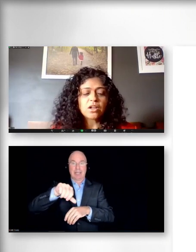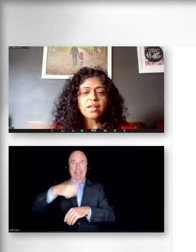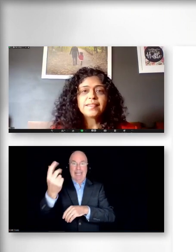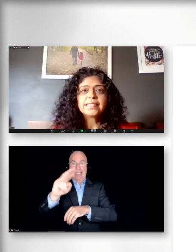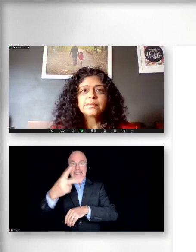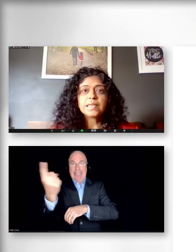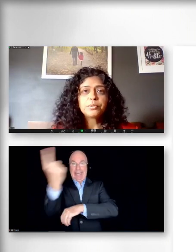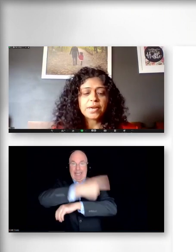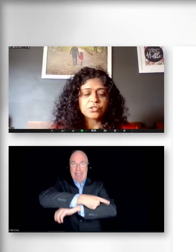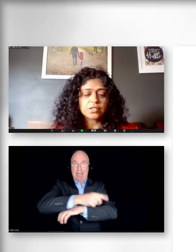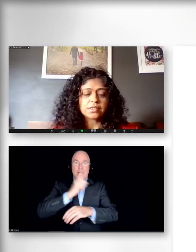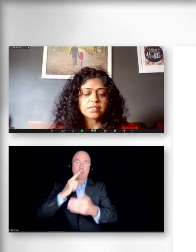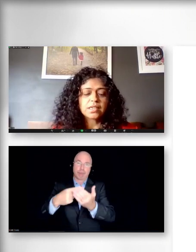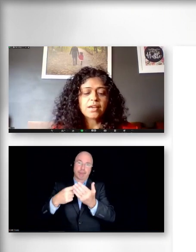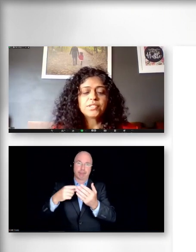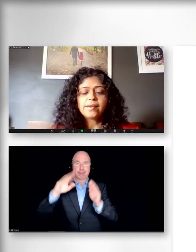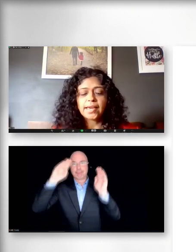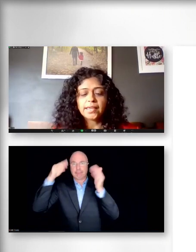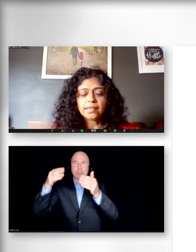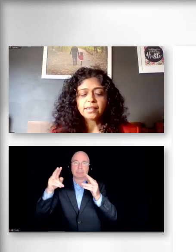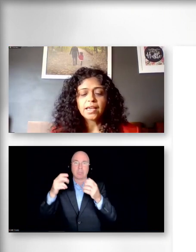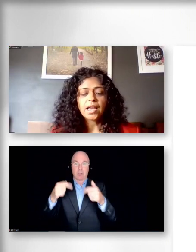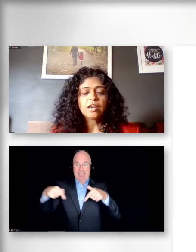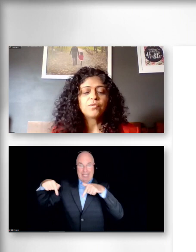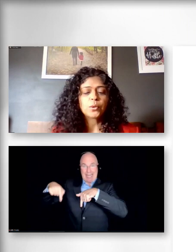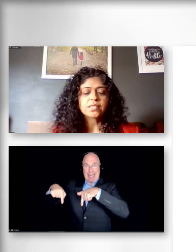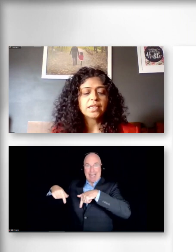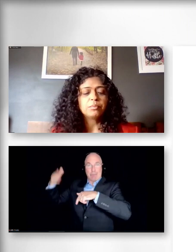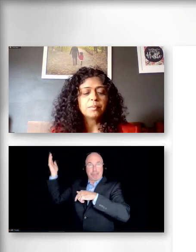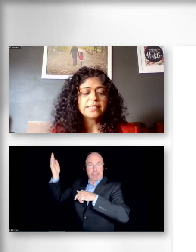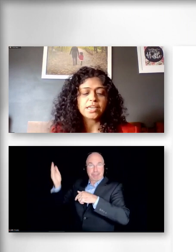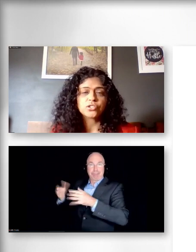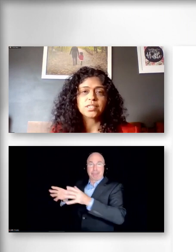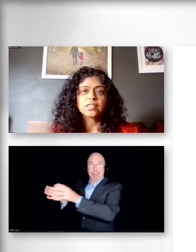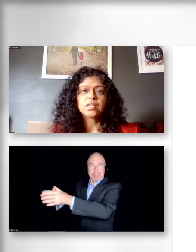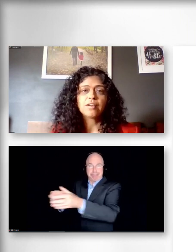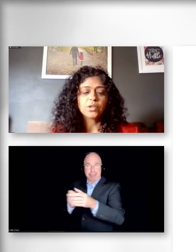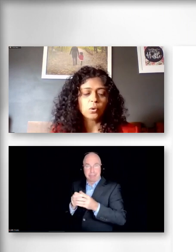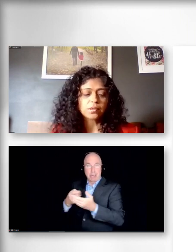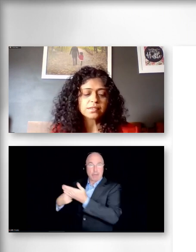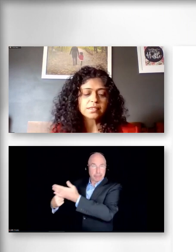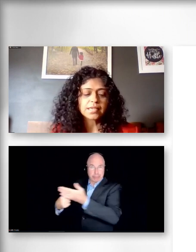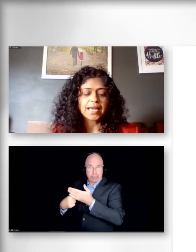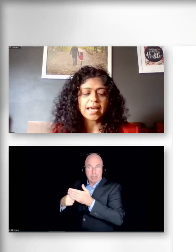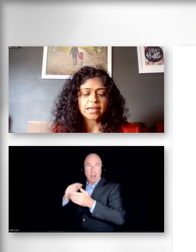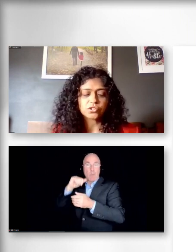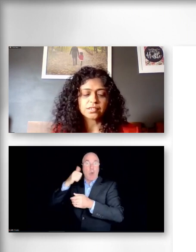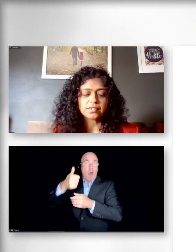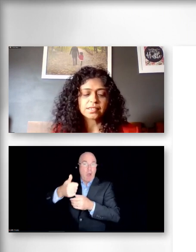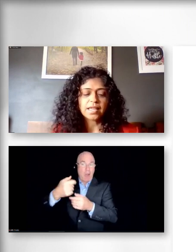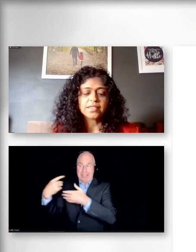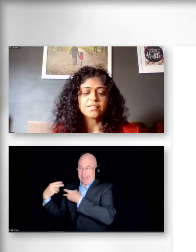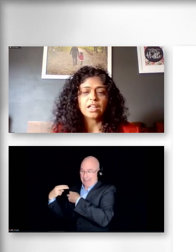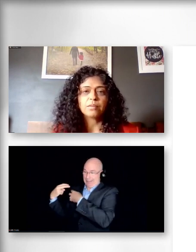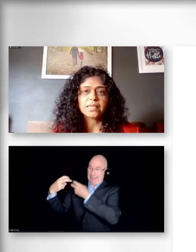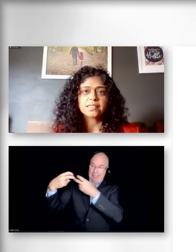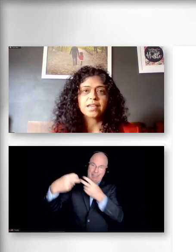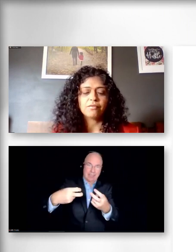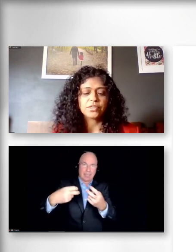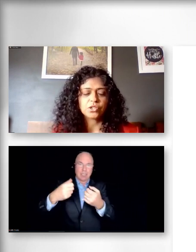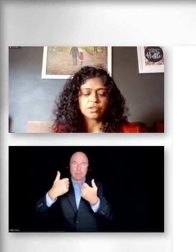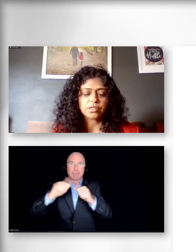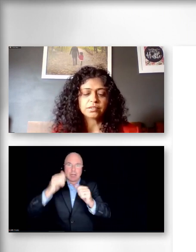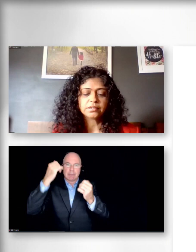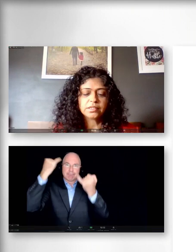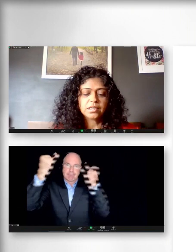will focus on the deliberations of today and focus on implementation of goals and actions and the development